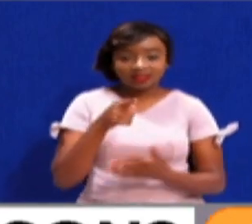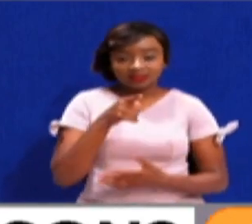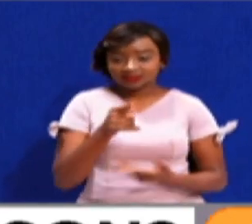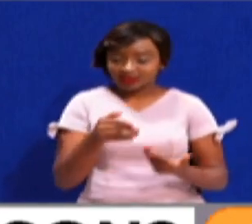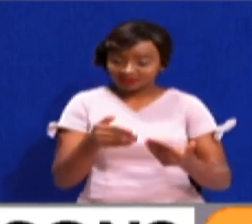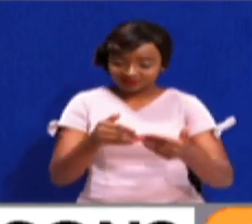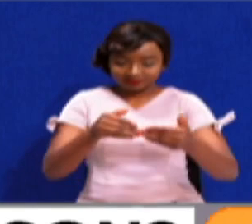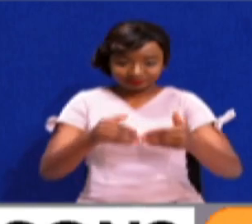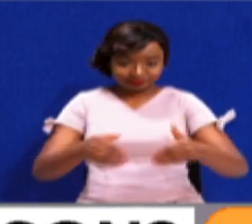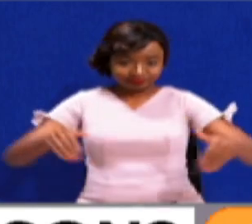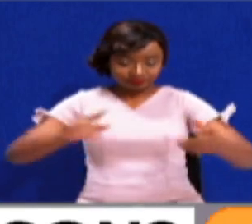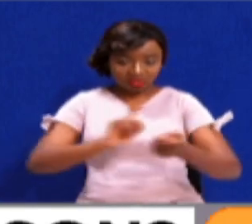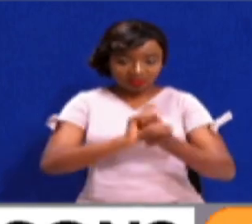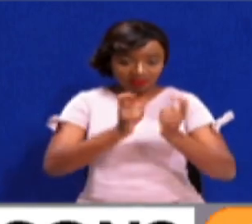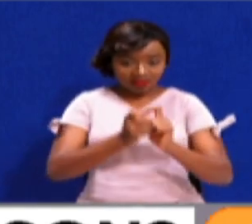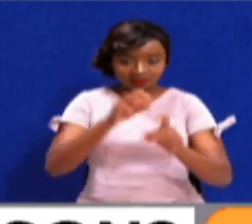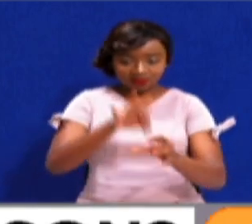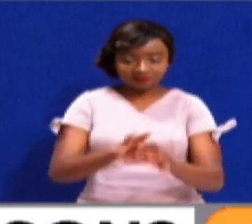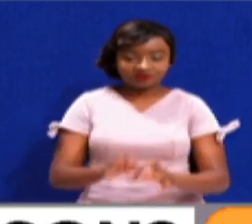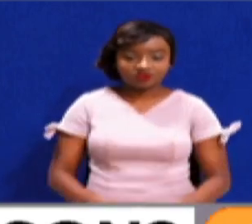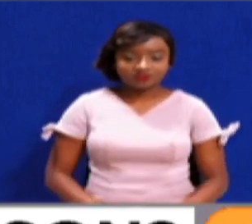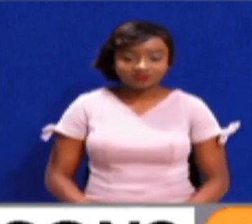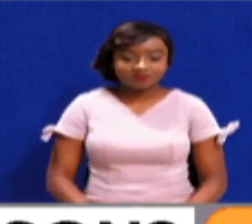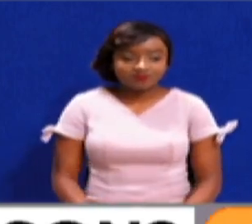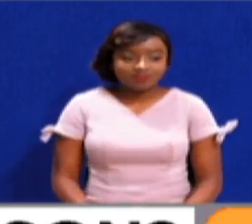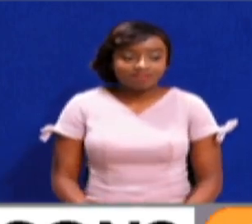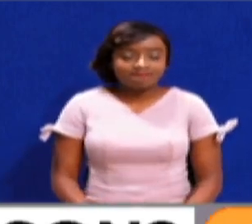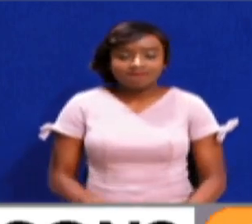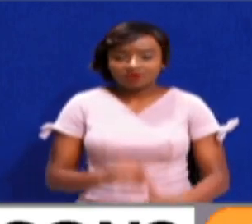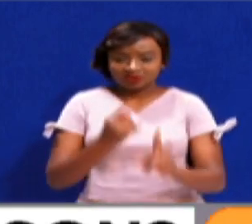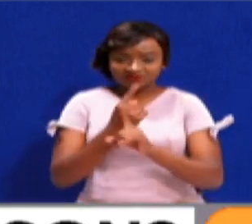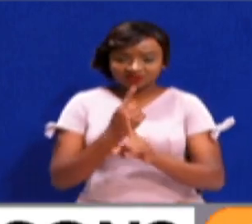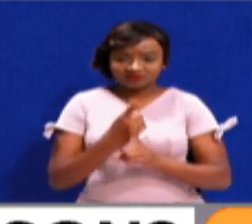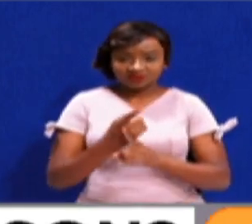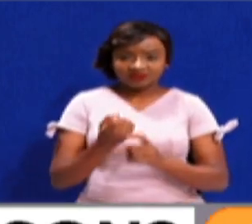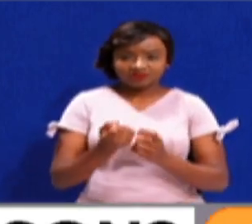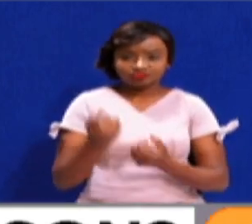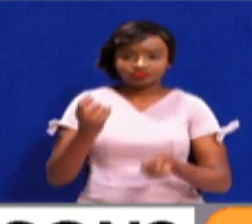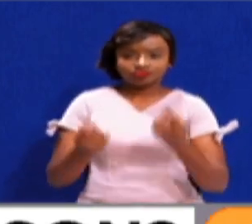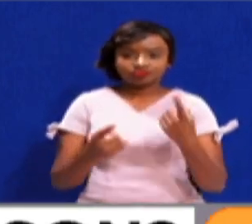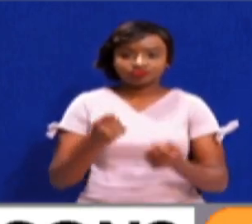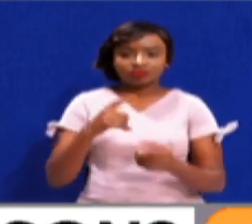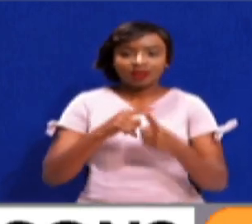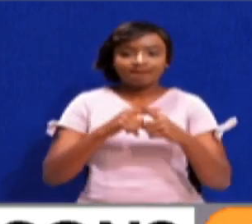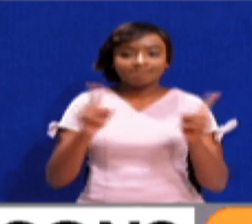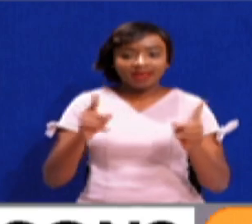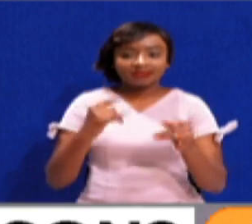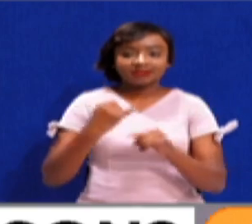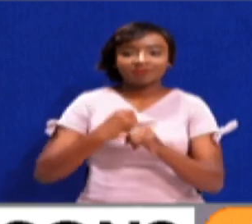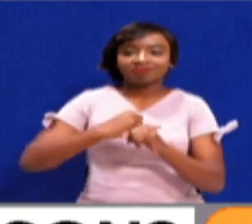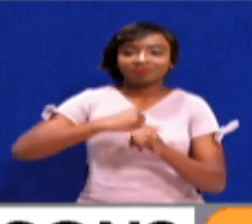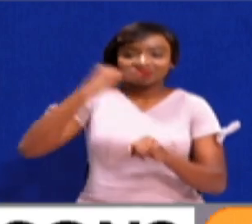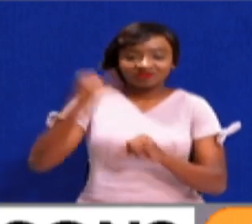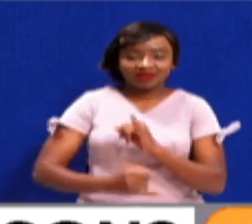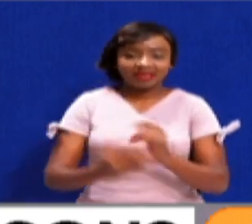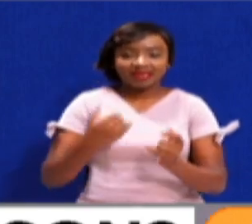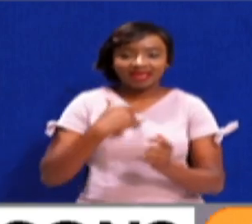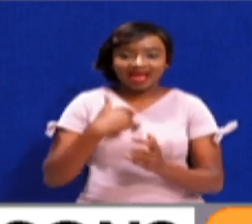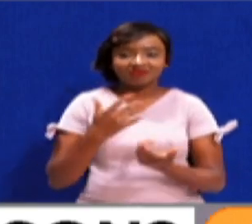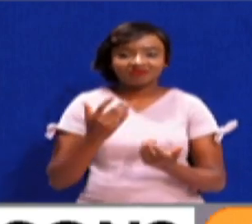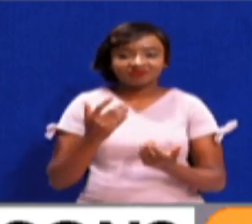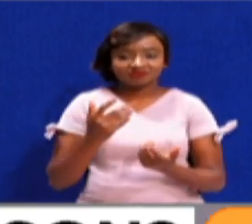on that Kang'ata amendment vote. And so all manner of mutations coming up, but at least finally there's some sense